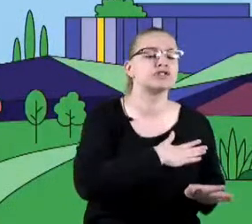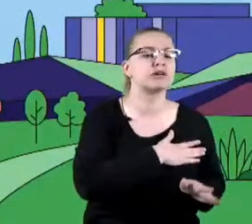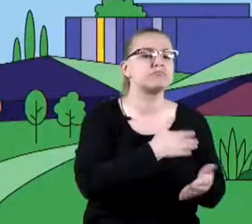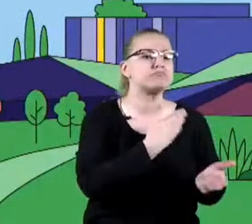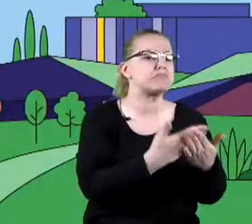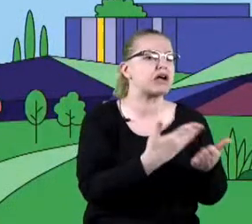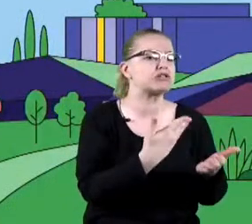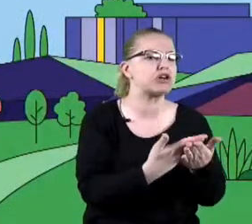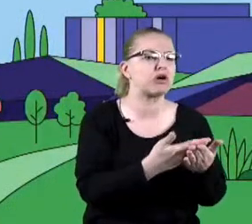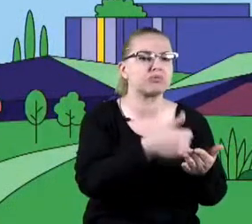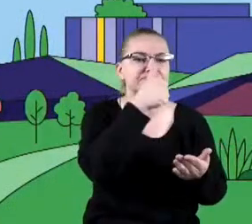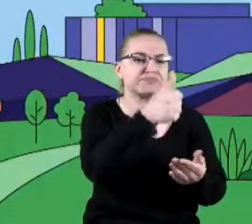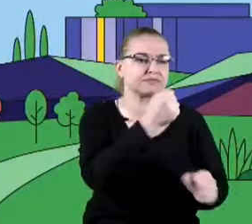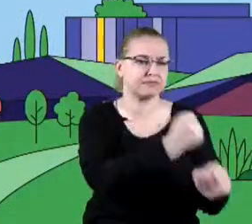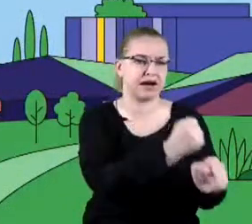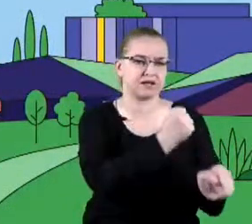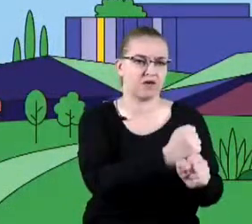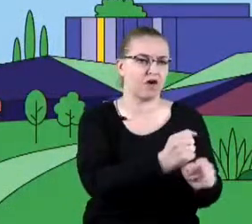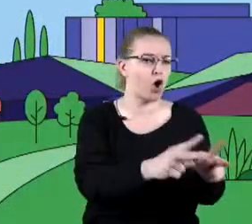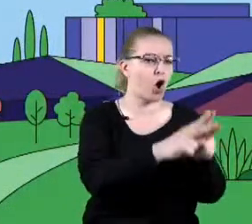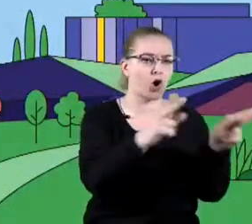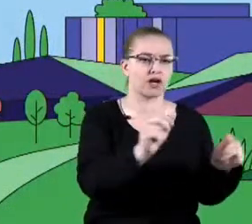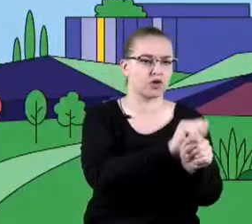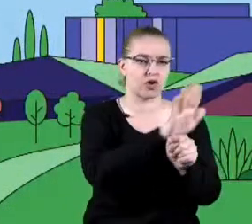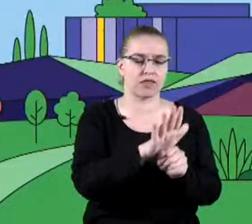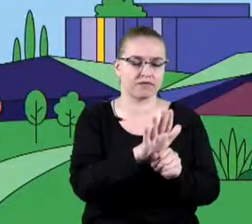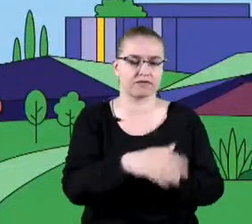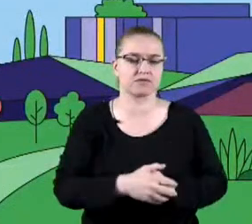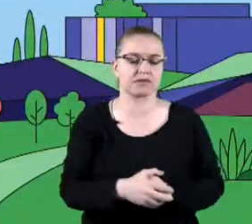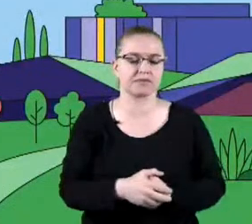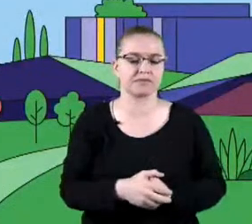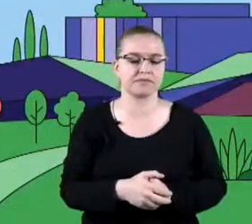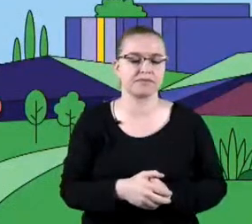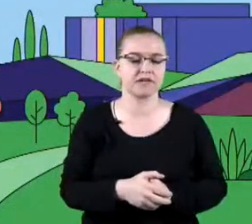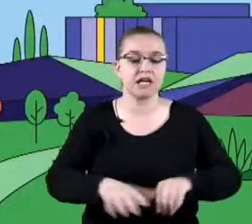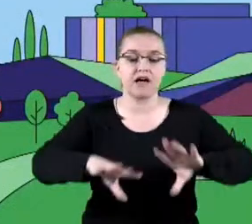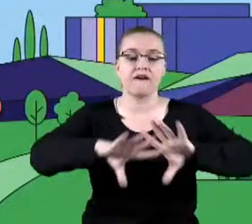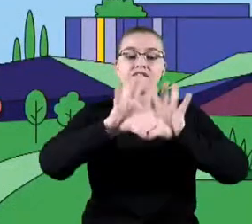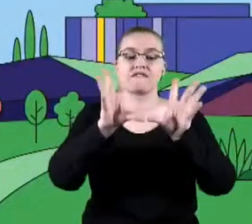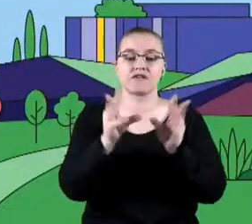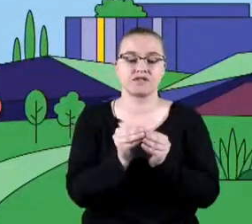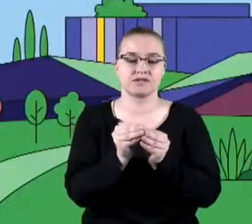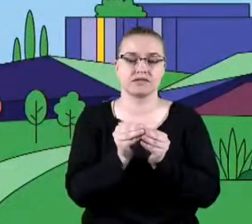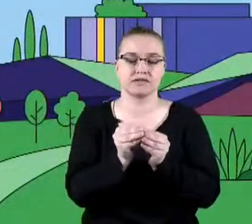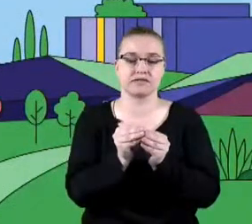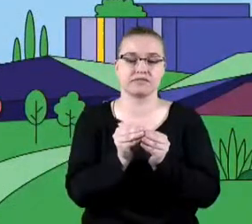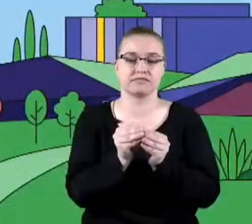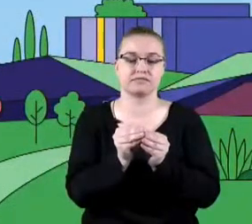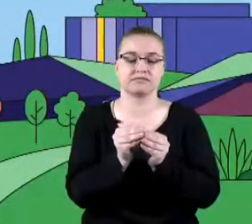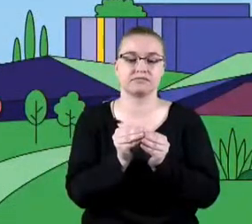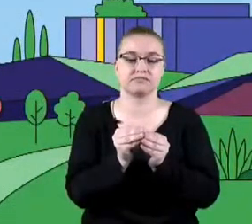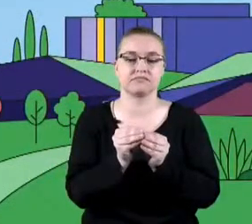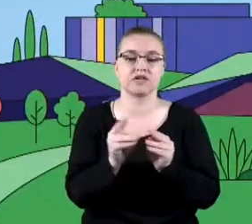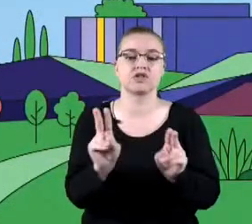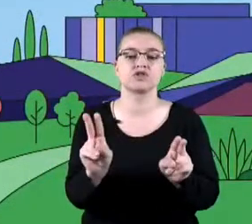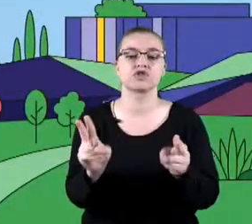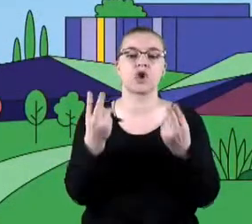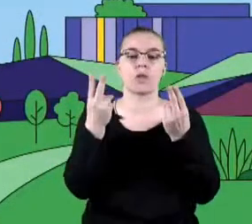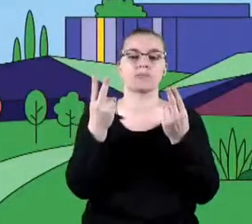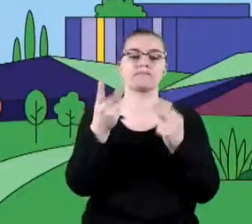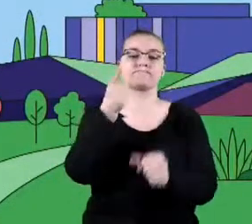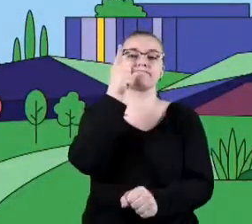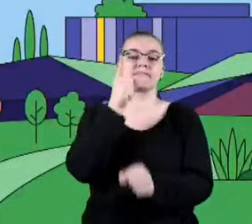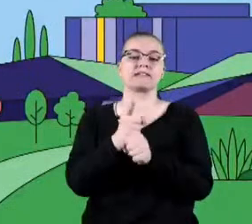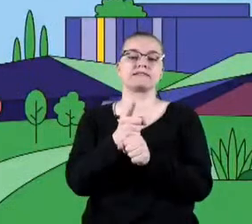time. But since everything comes as a decree from the National Security Council, we are there